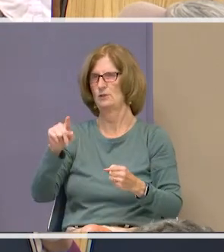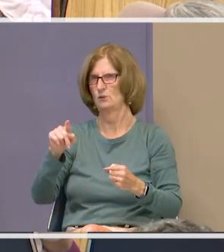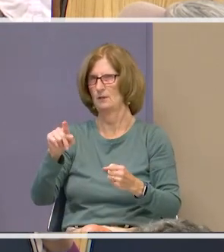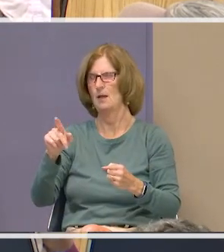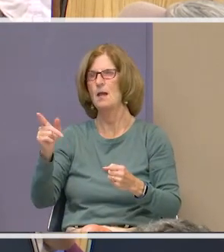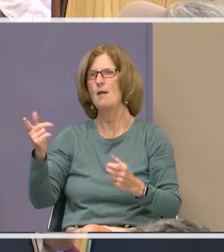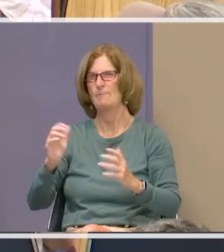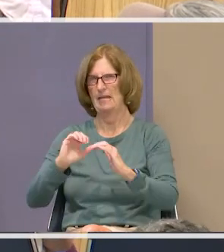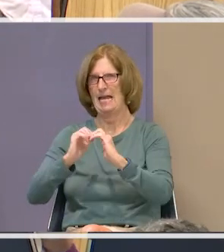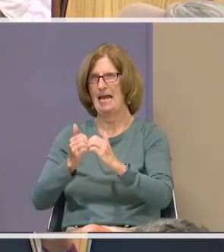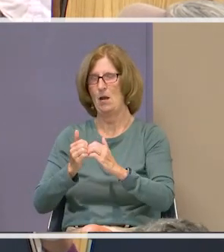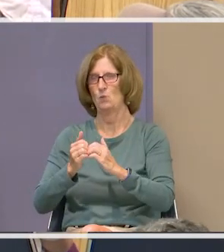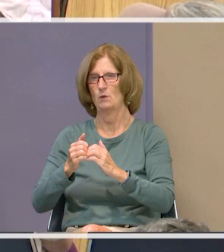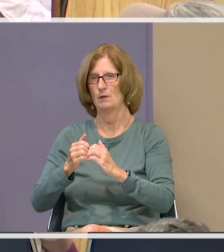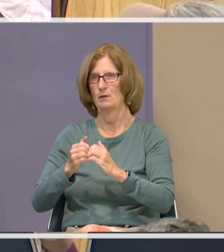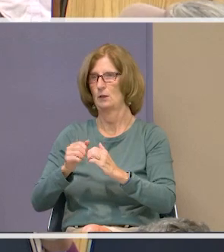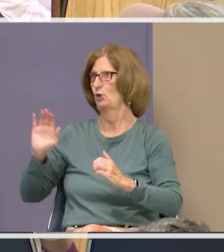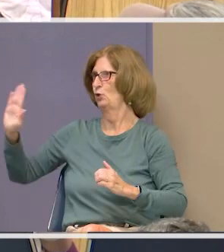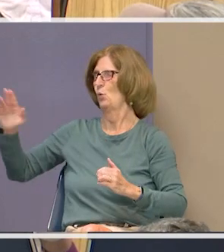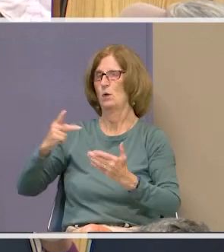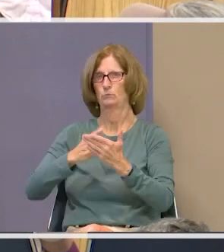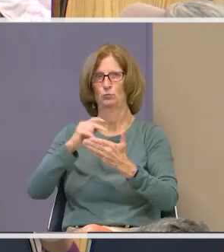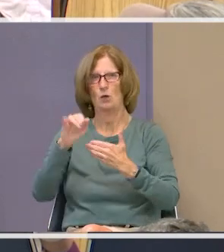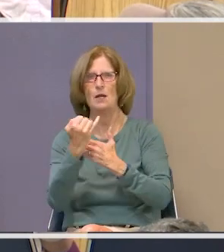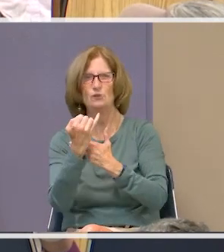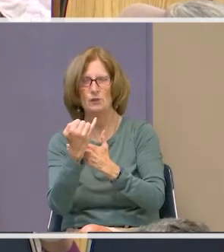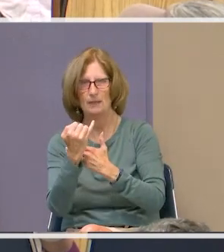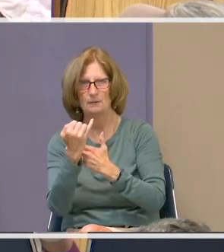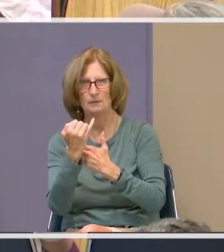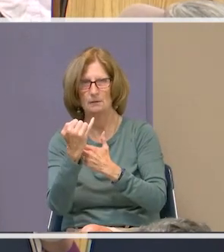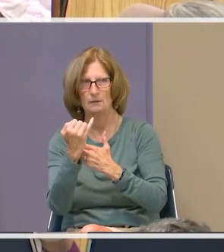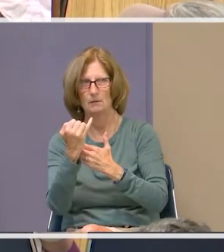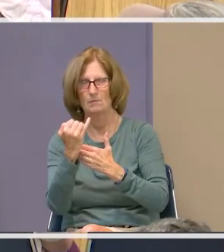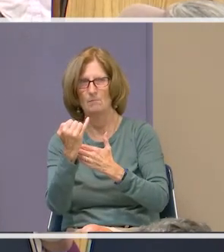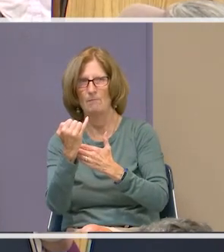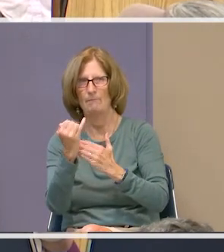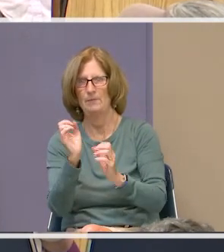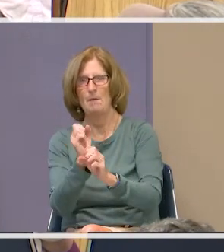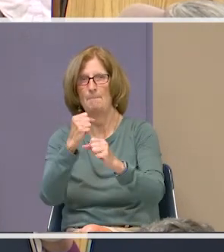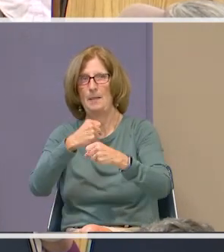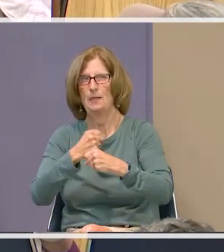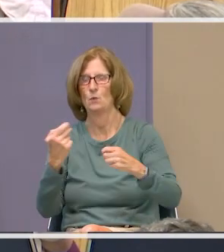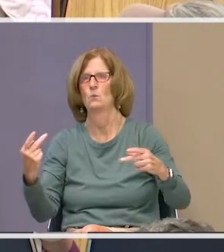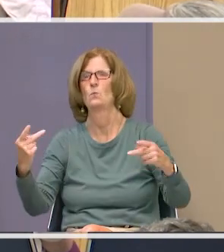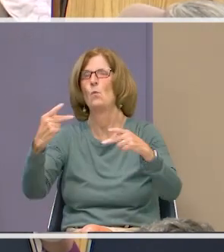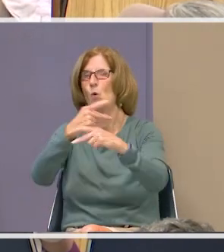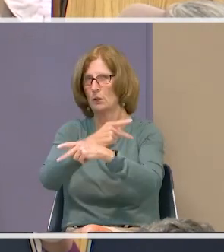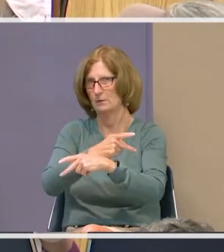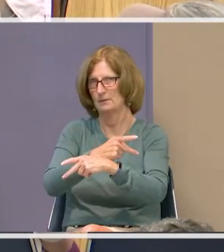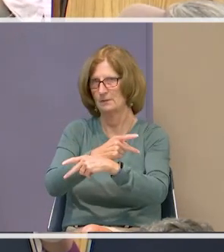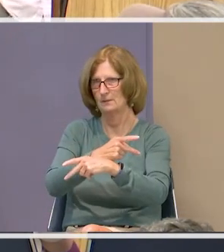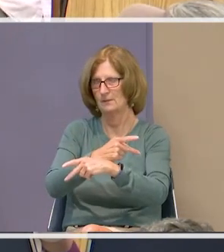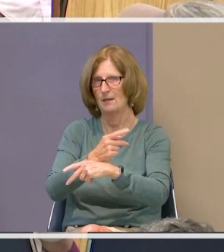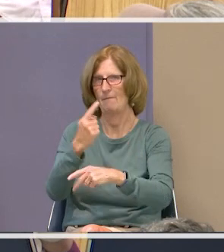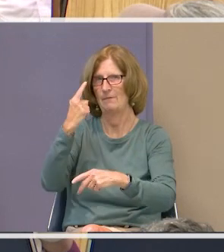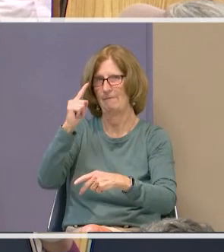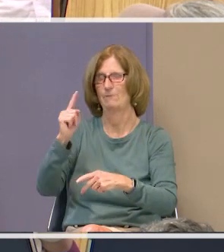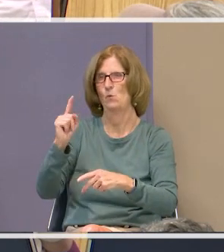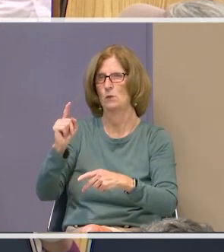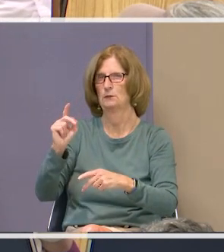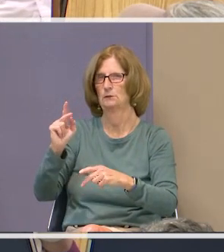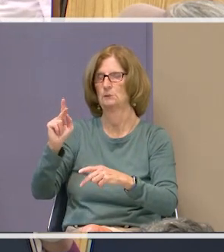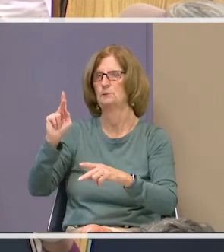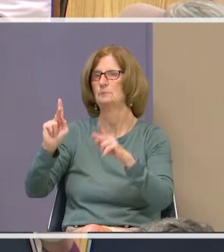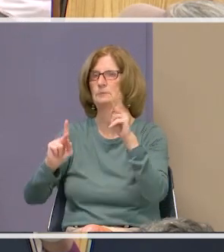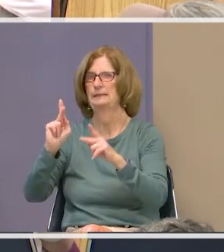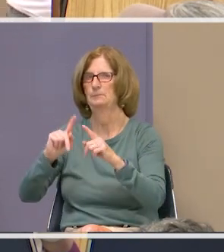what way does this, or just bottom line, does this intersection design set us up for a future lane diet to reduce